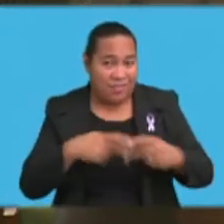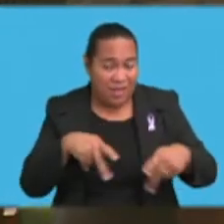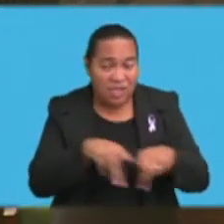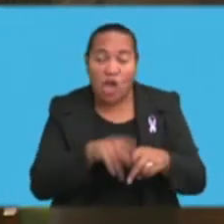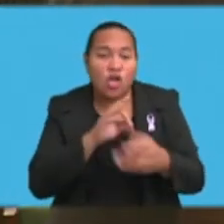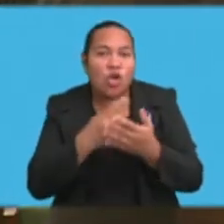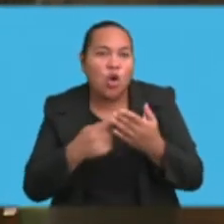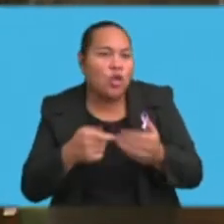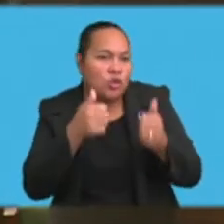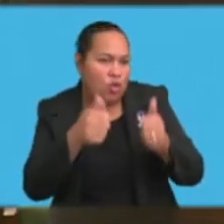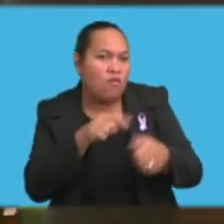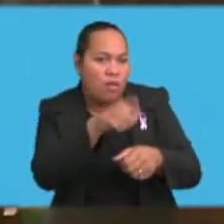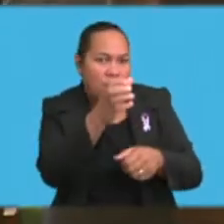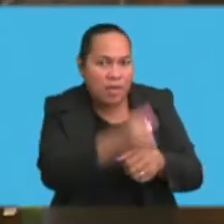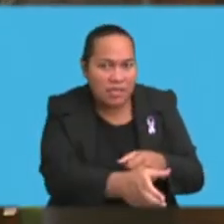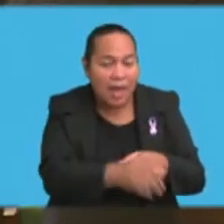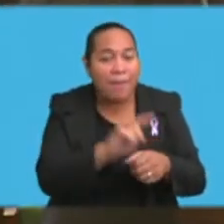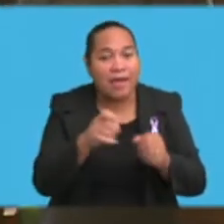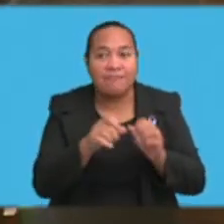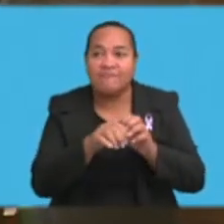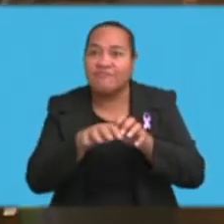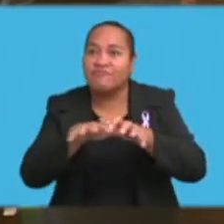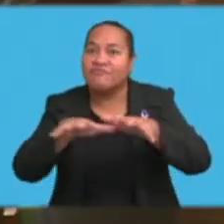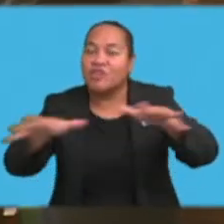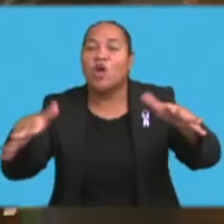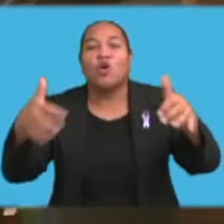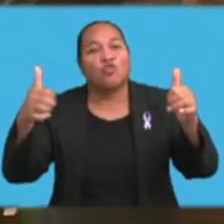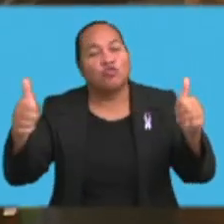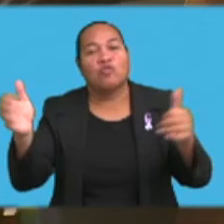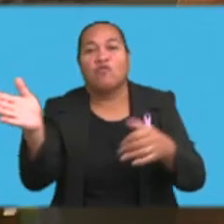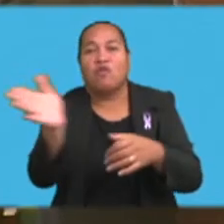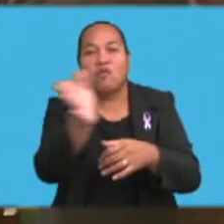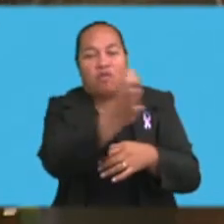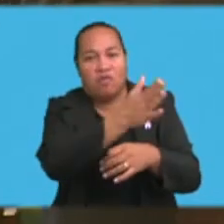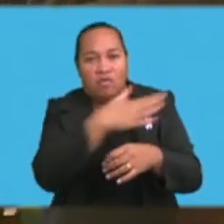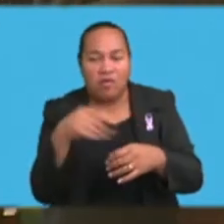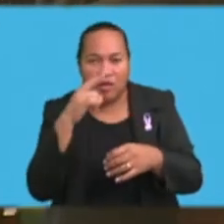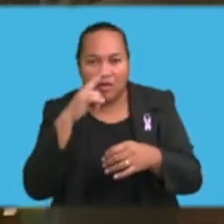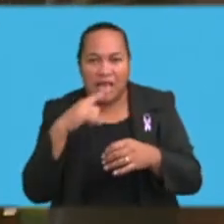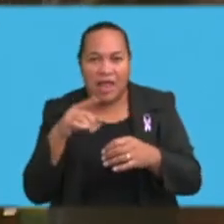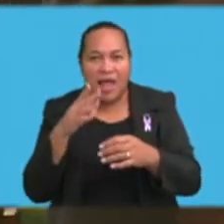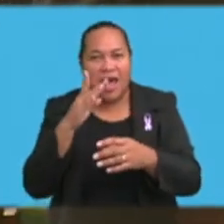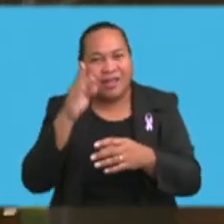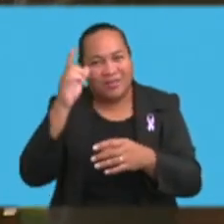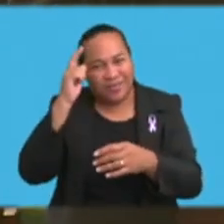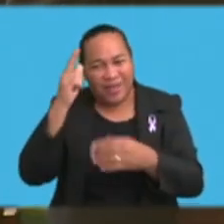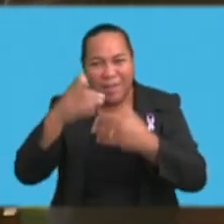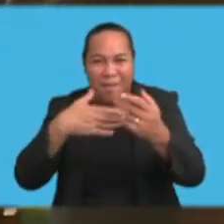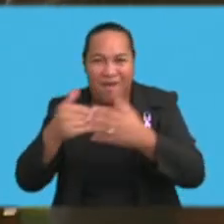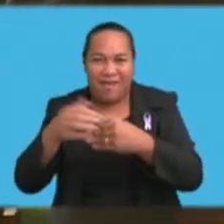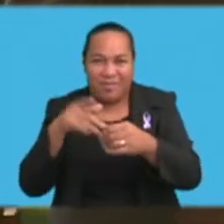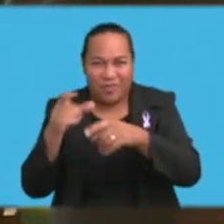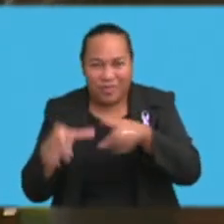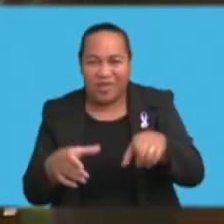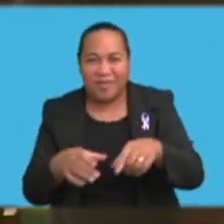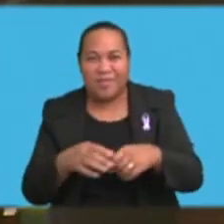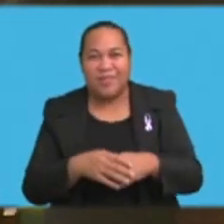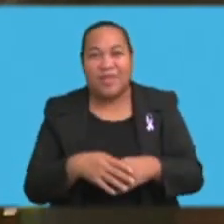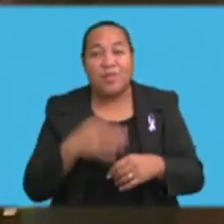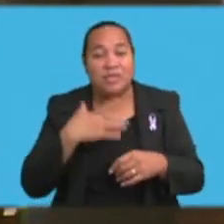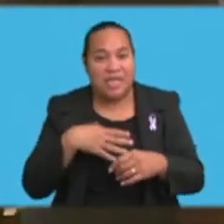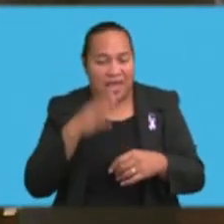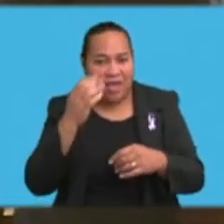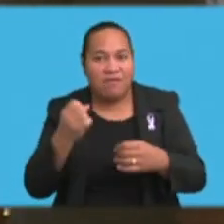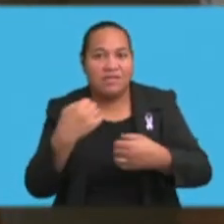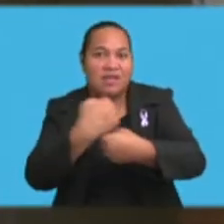them personally, in the long term it is good for employers because it has a direct bearing on the bottom line, has a direct bearing